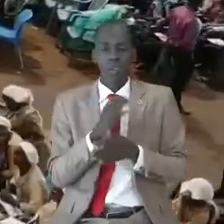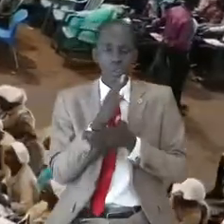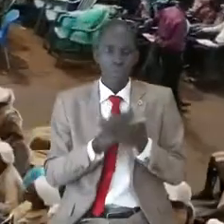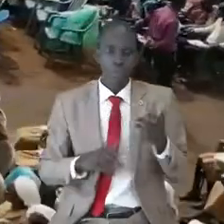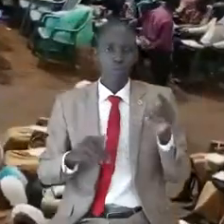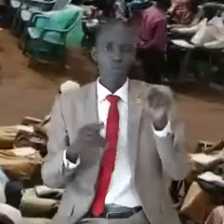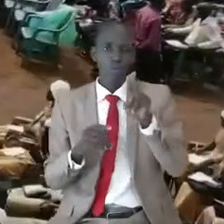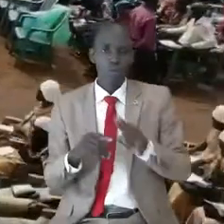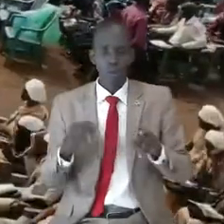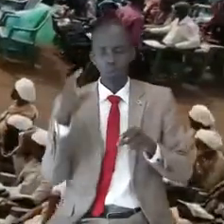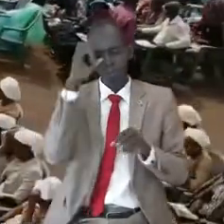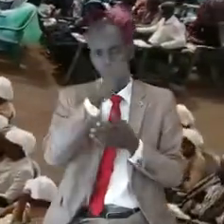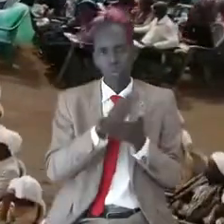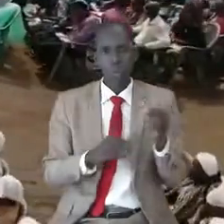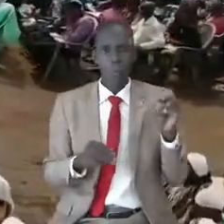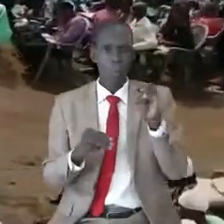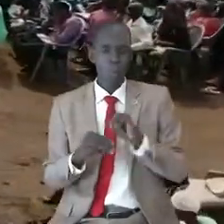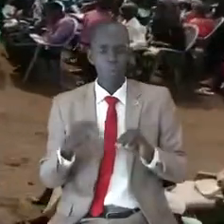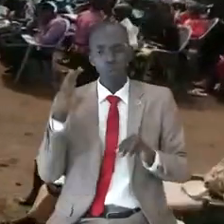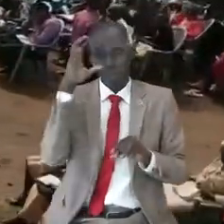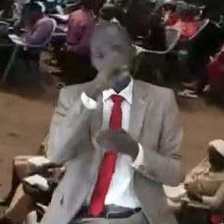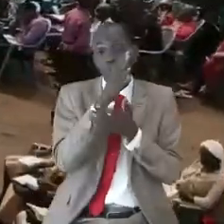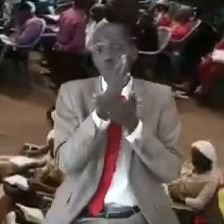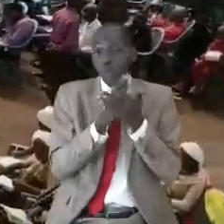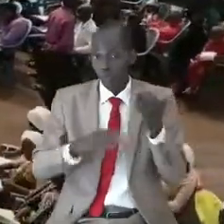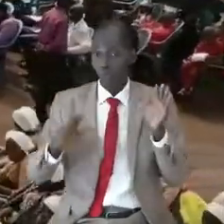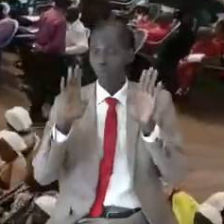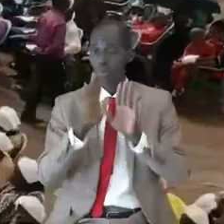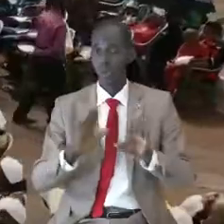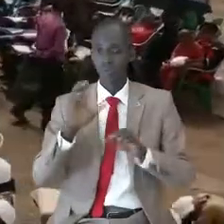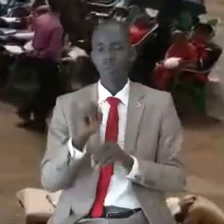you miss out some Mondays, you even miss out some Sundays,